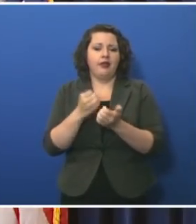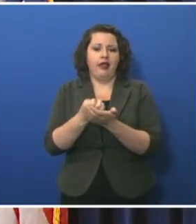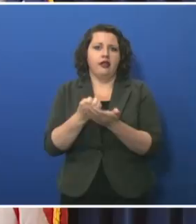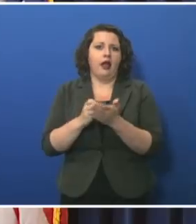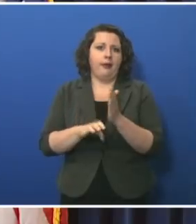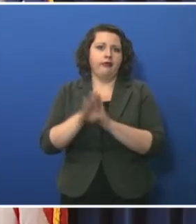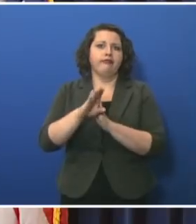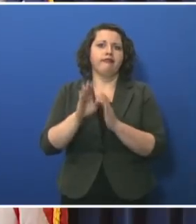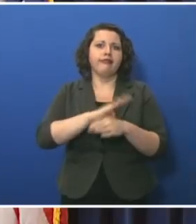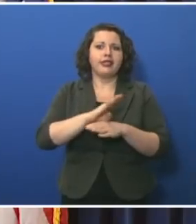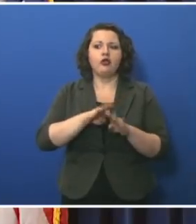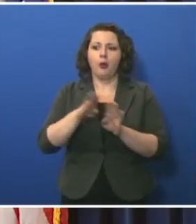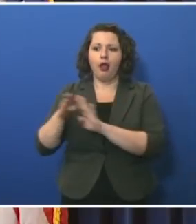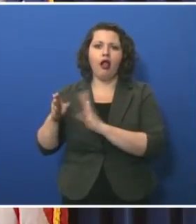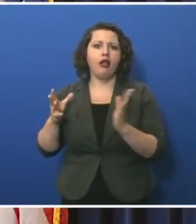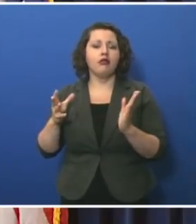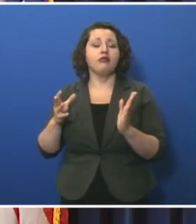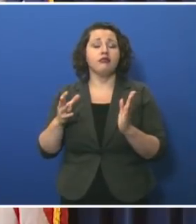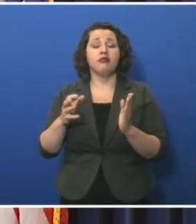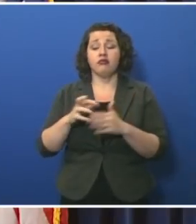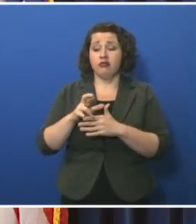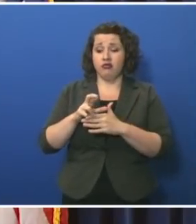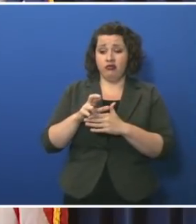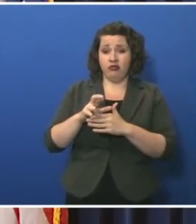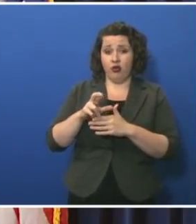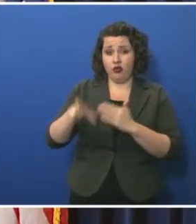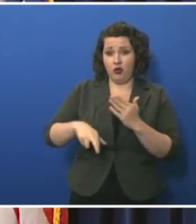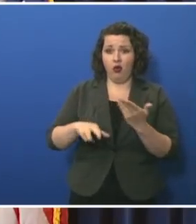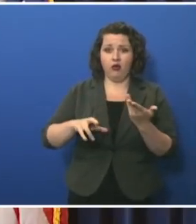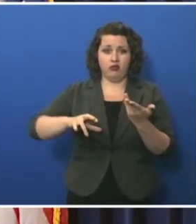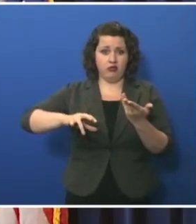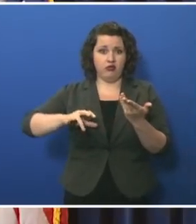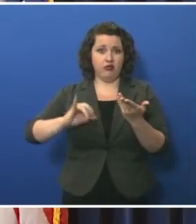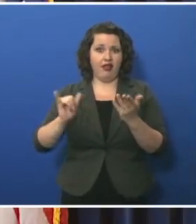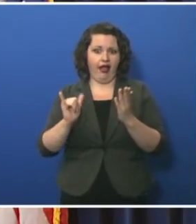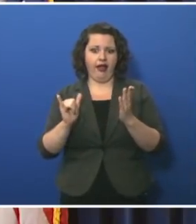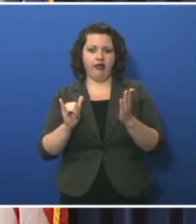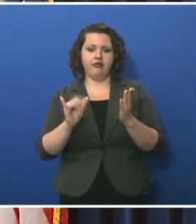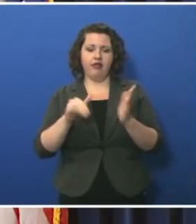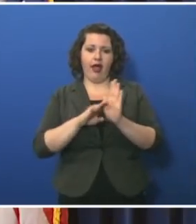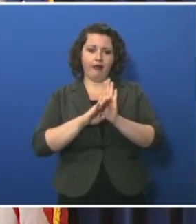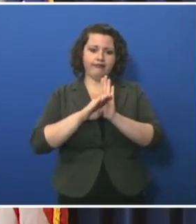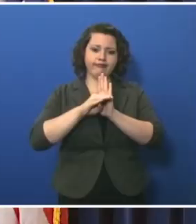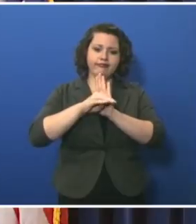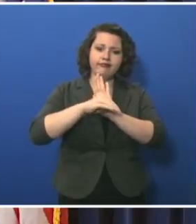life back to normal. Results such as the consistent downward trends in